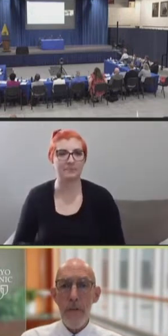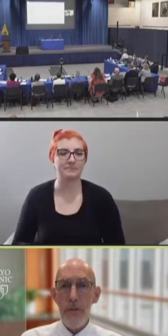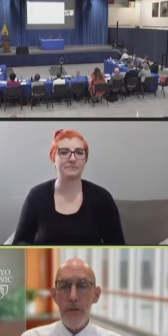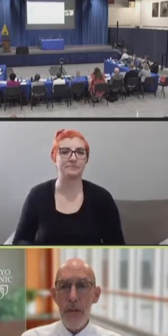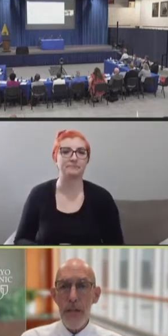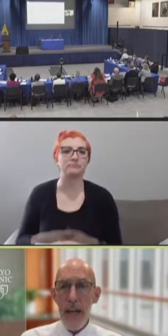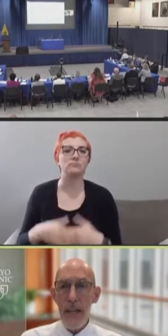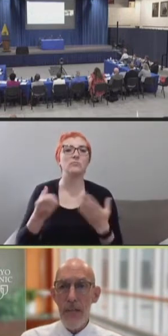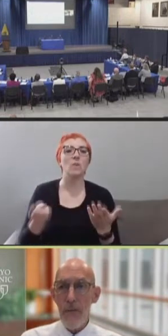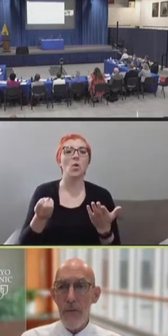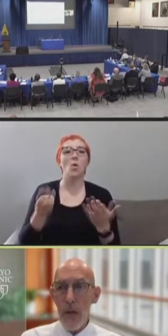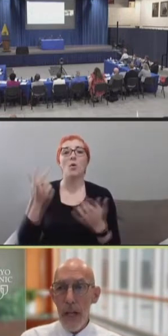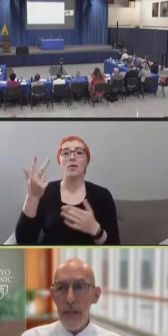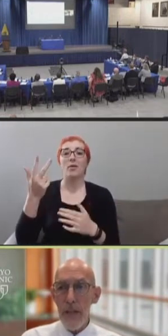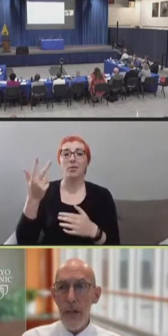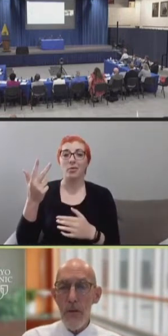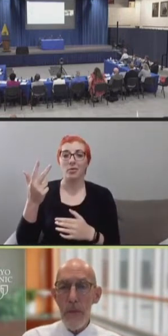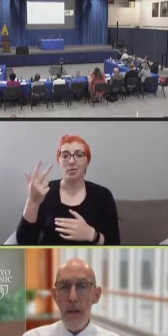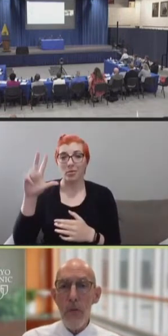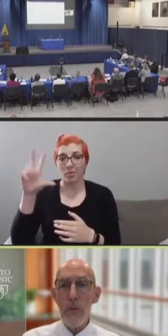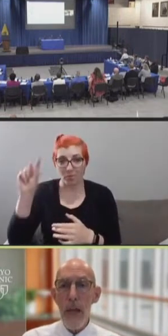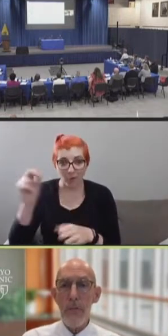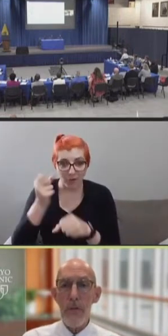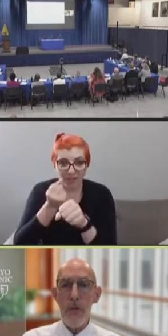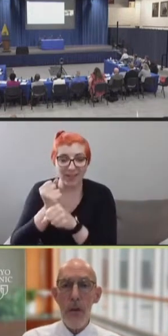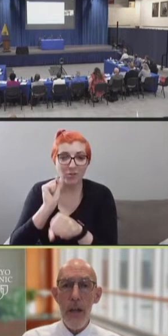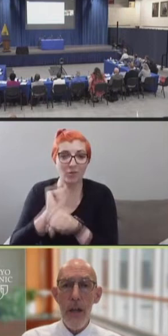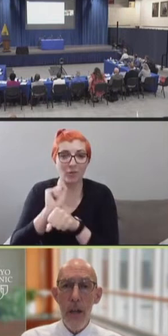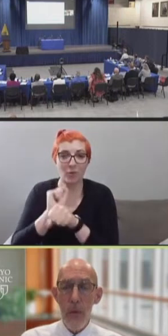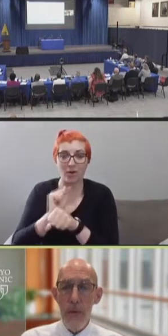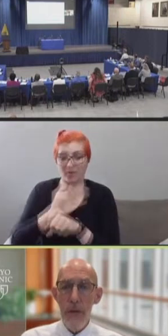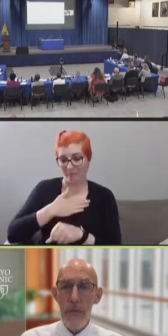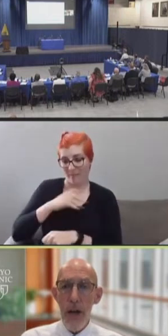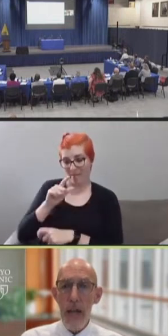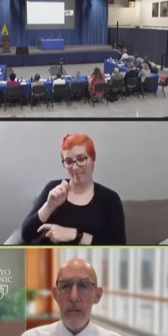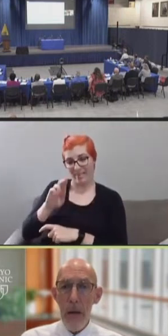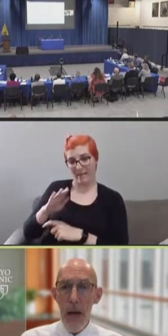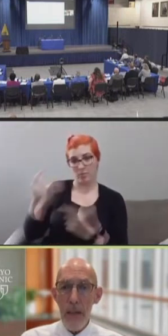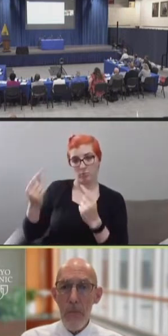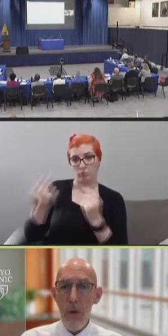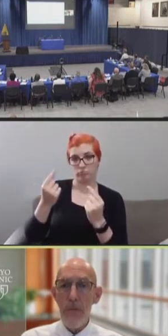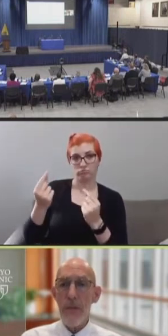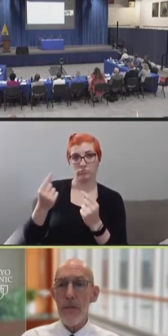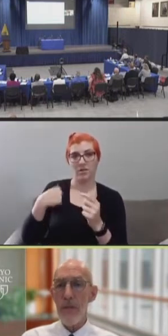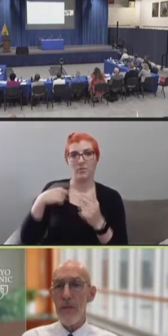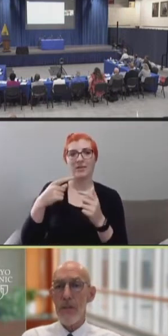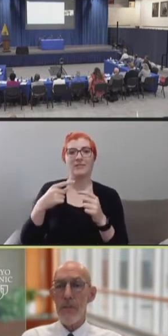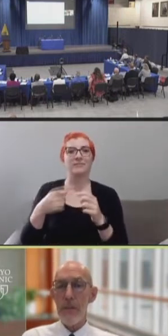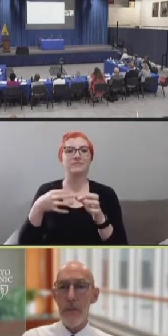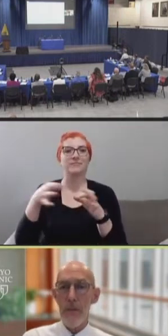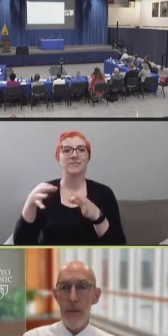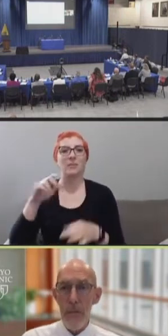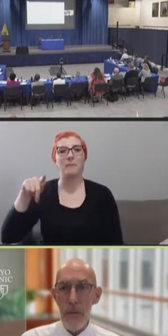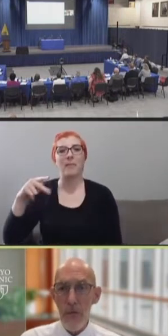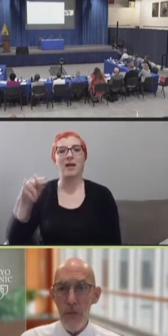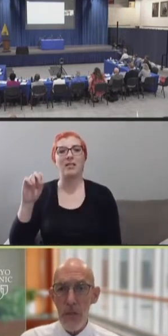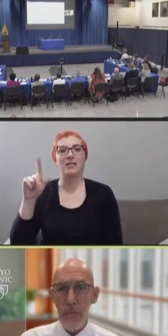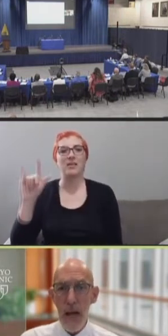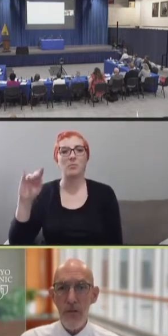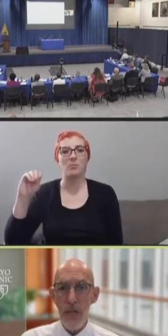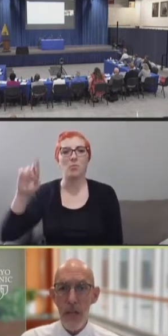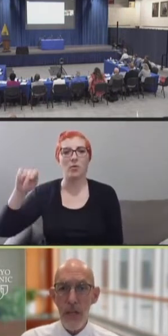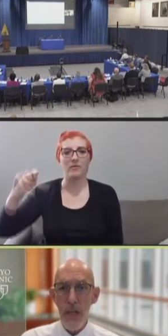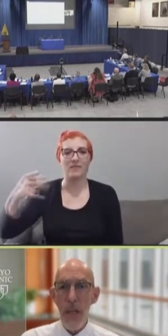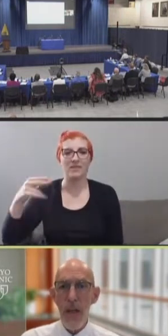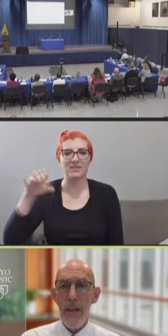So after 3 decades of work, I can tell you in my own laboratory, we've defined polymorphisms of specific immune